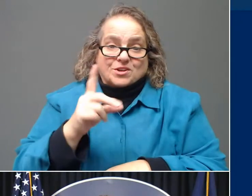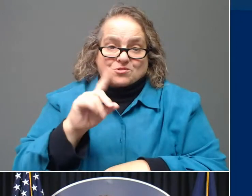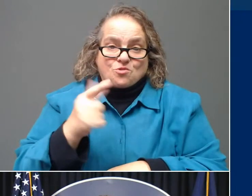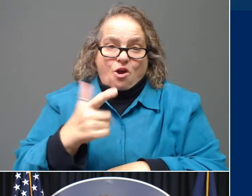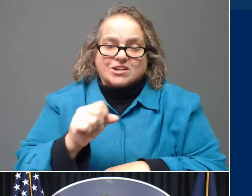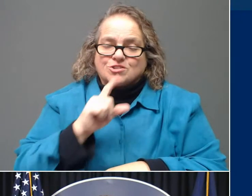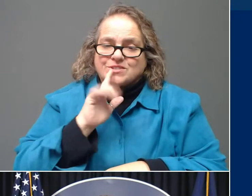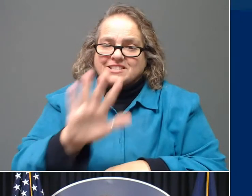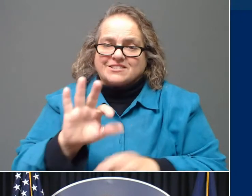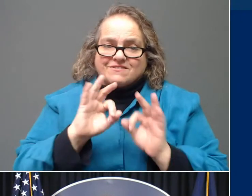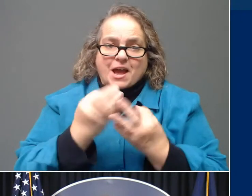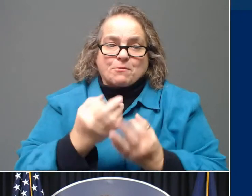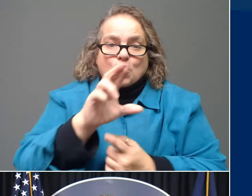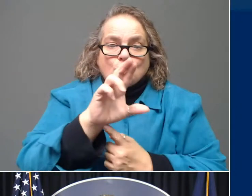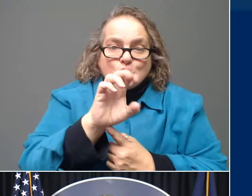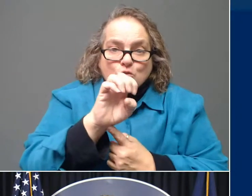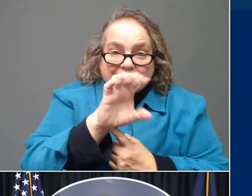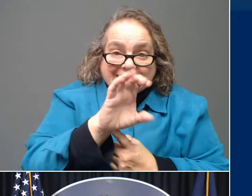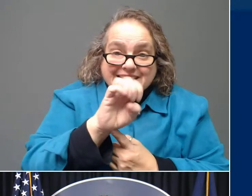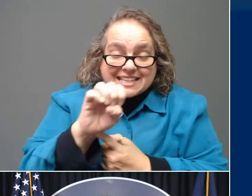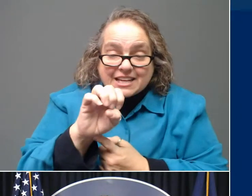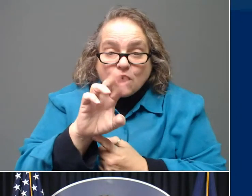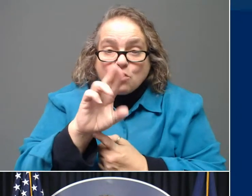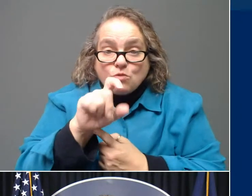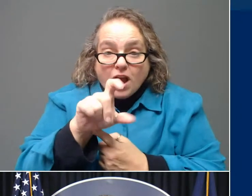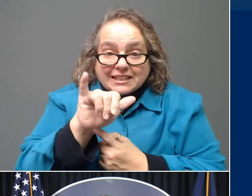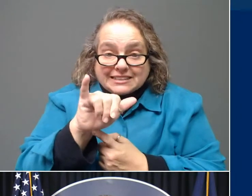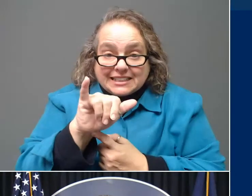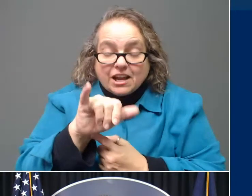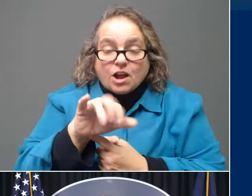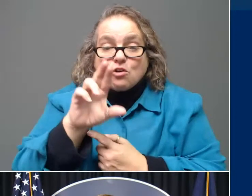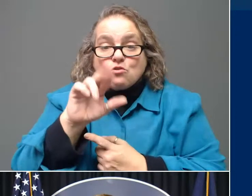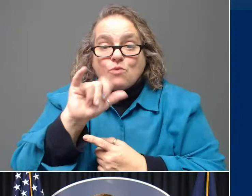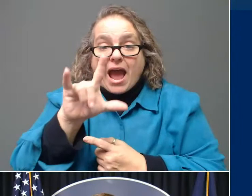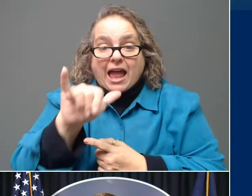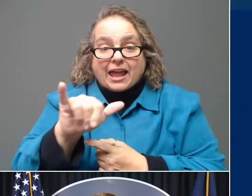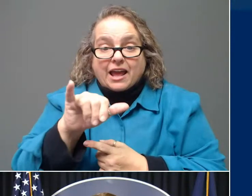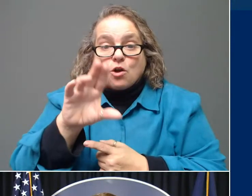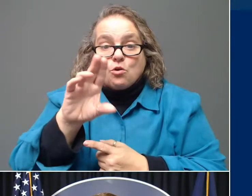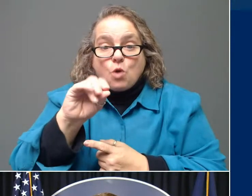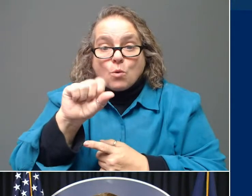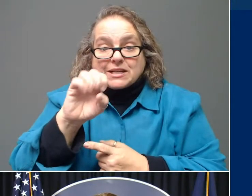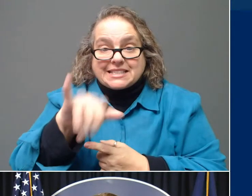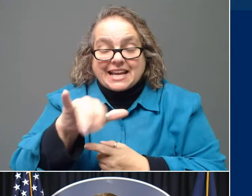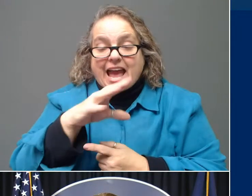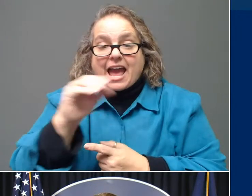Reese, Roxy, Riley, Rosie, and Rowdy.